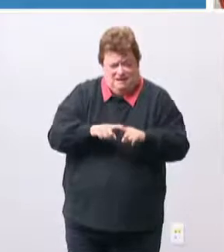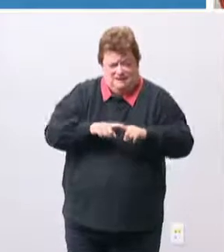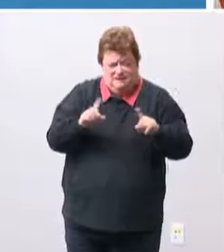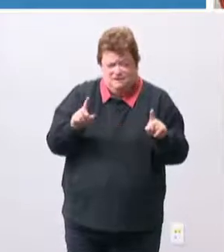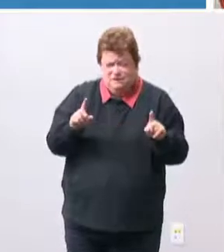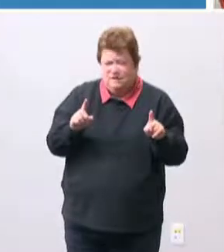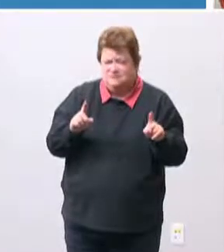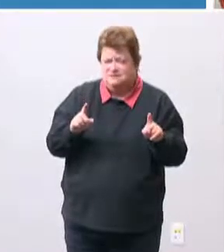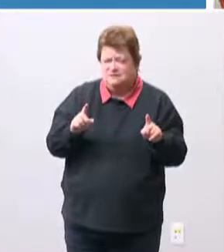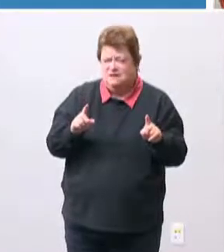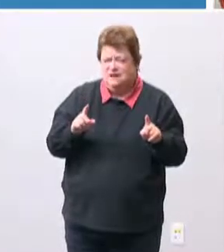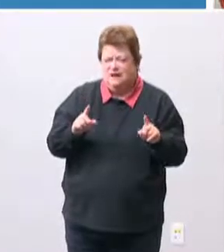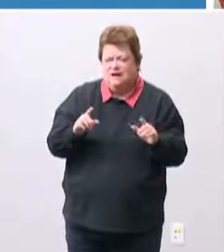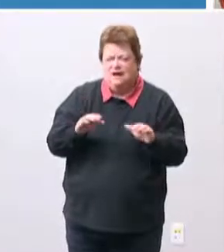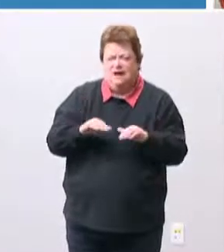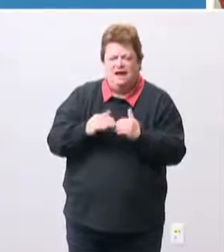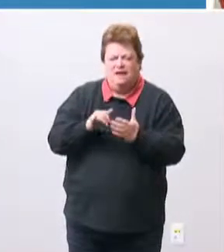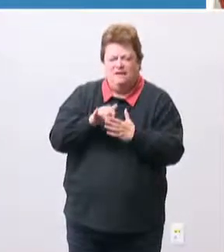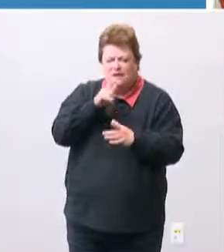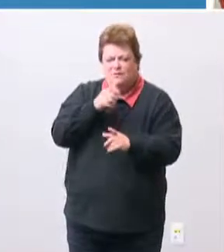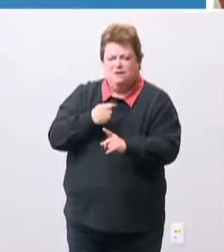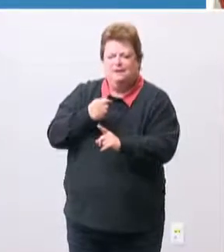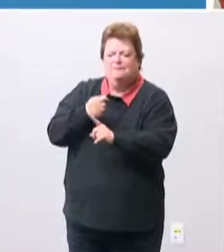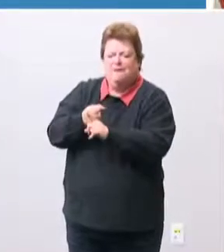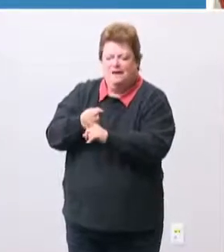could make on the situation in our community?